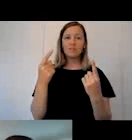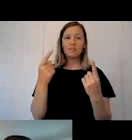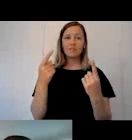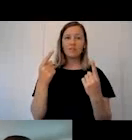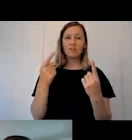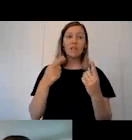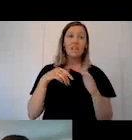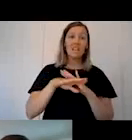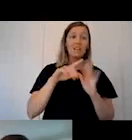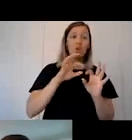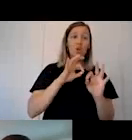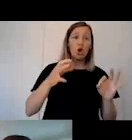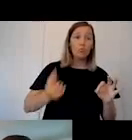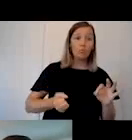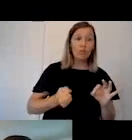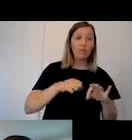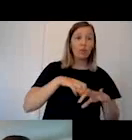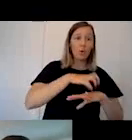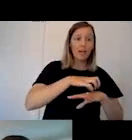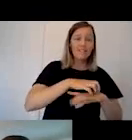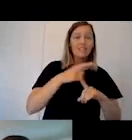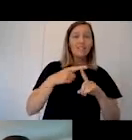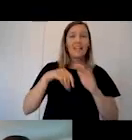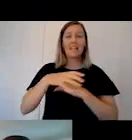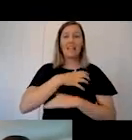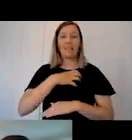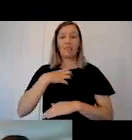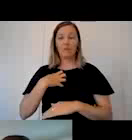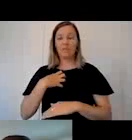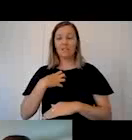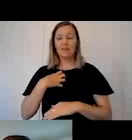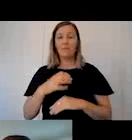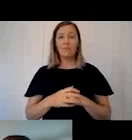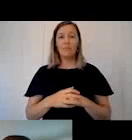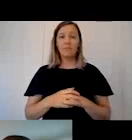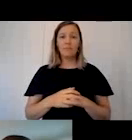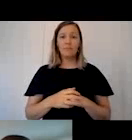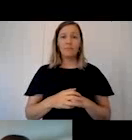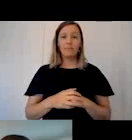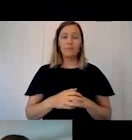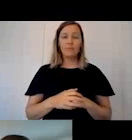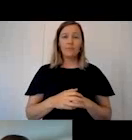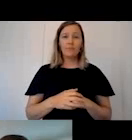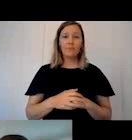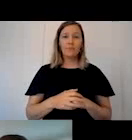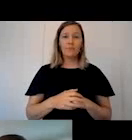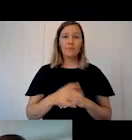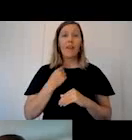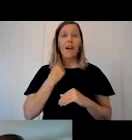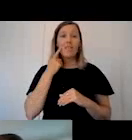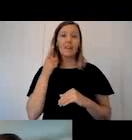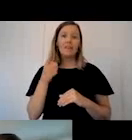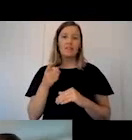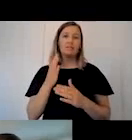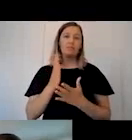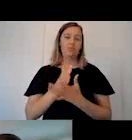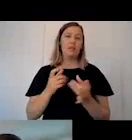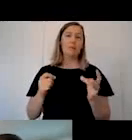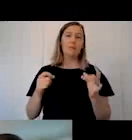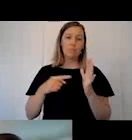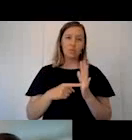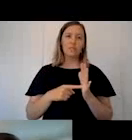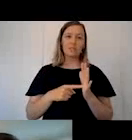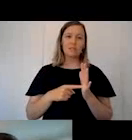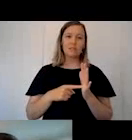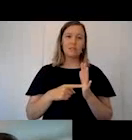nonprofit organizations and in government. And I think that has been very important. And so you